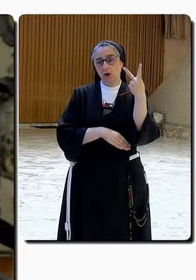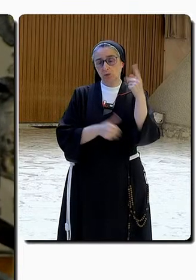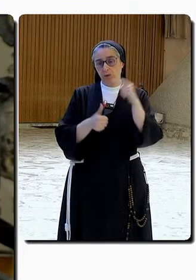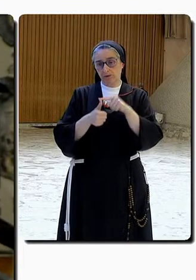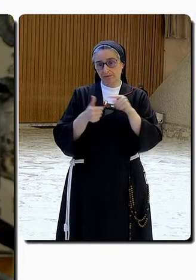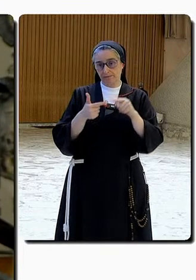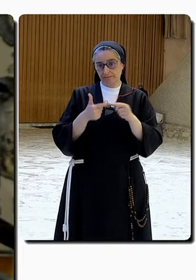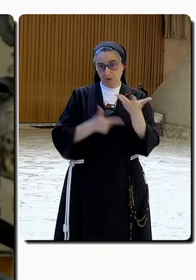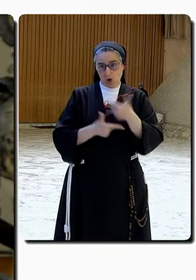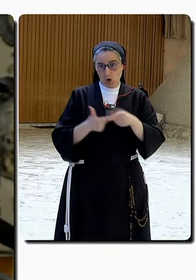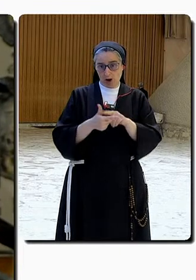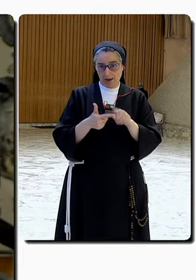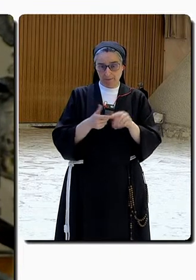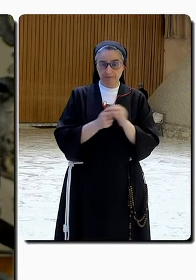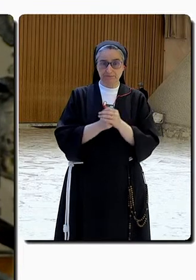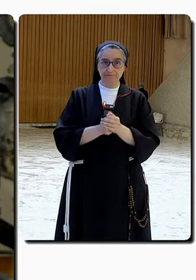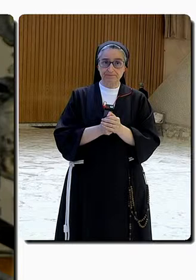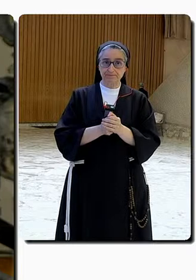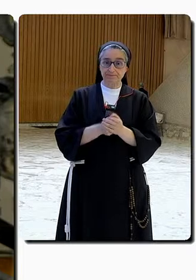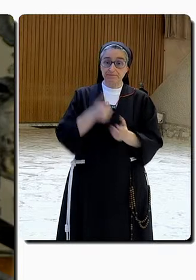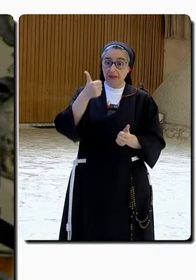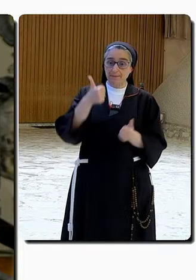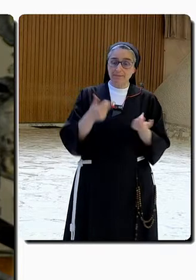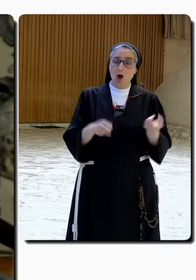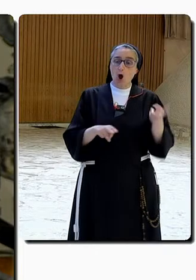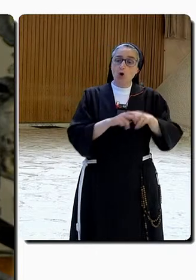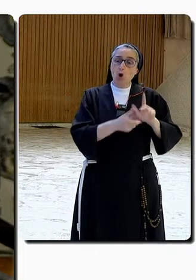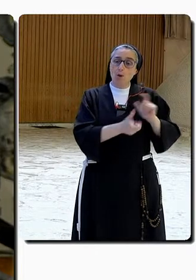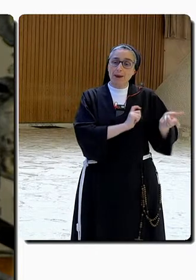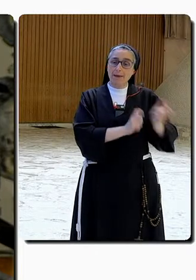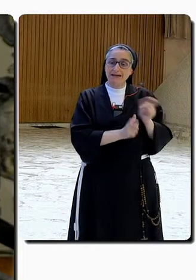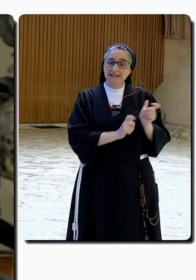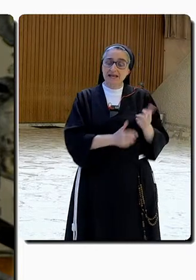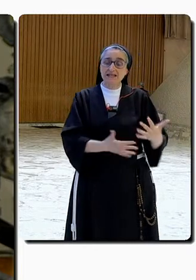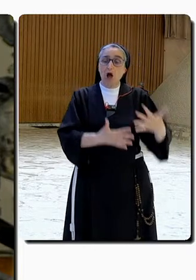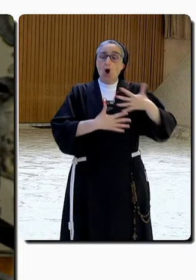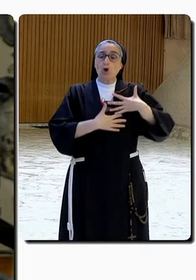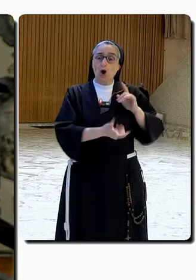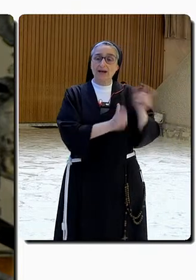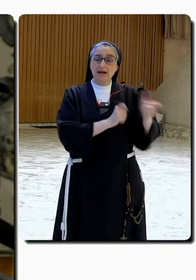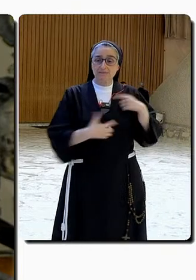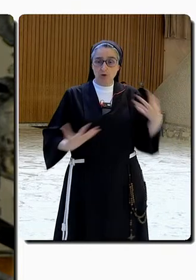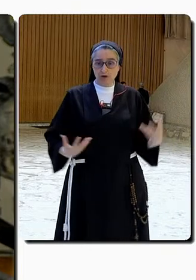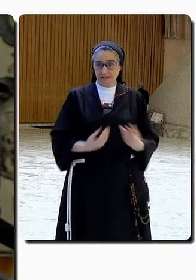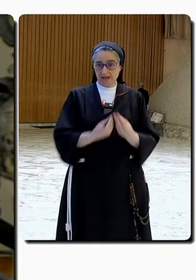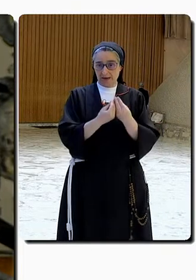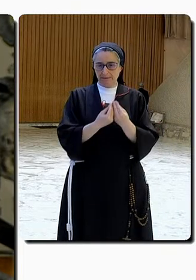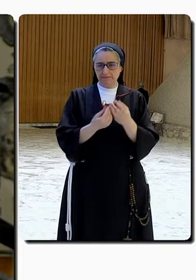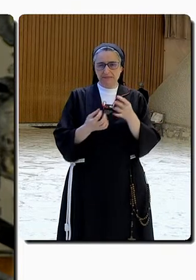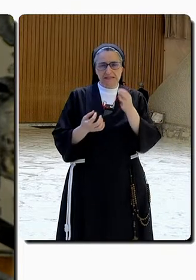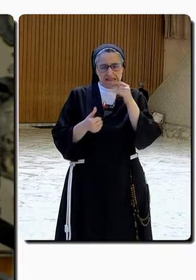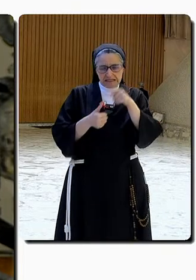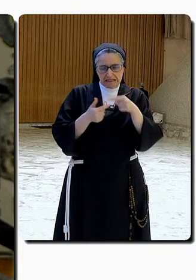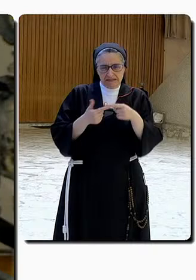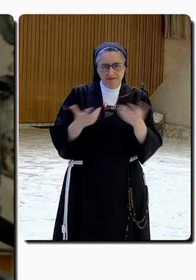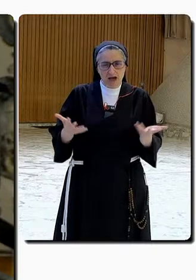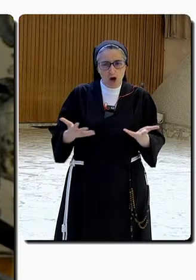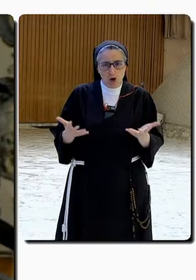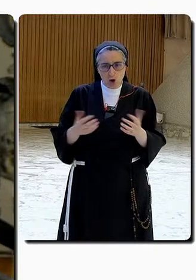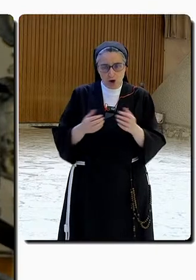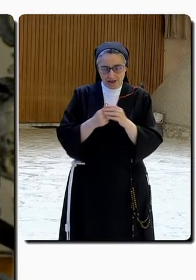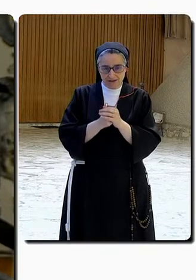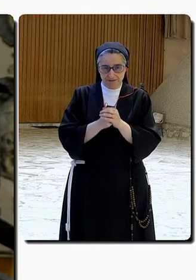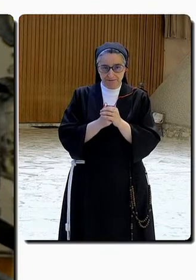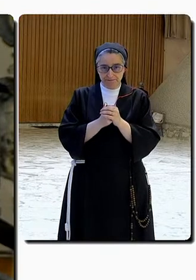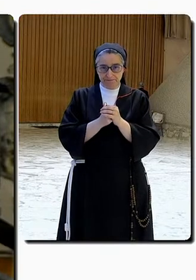cooperation: complementarity and co-responsibility. What does it mean? In